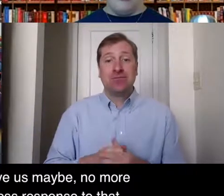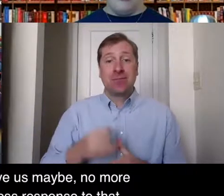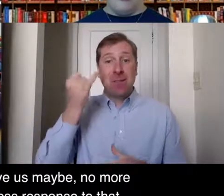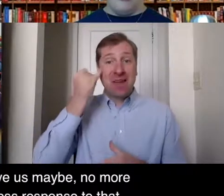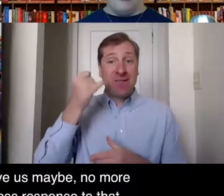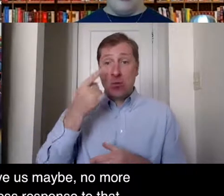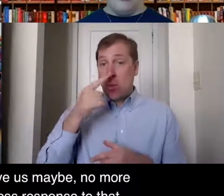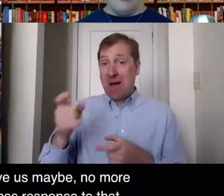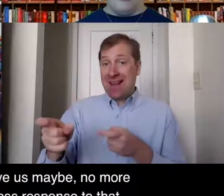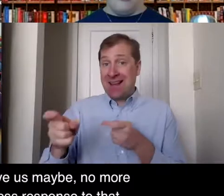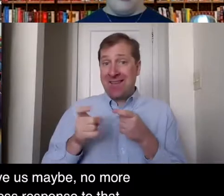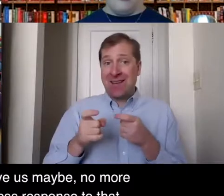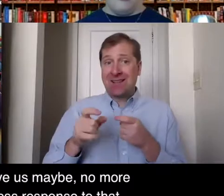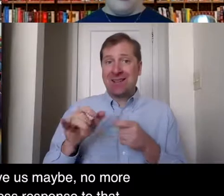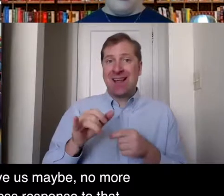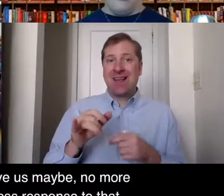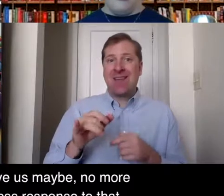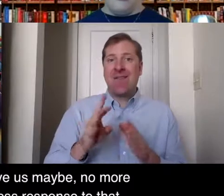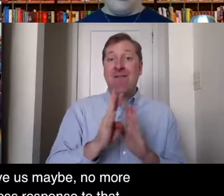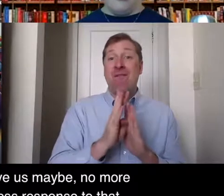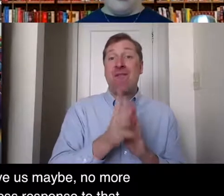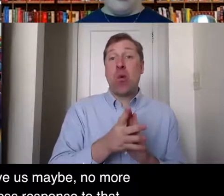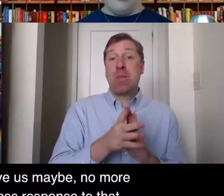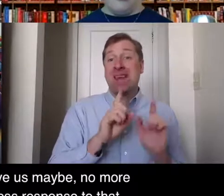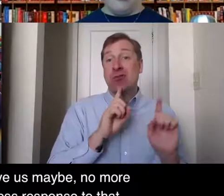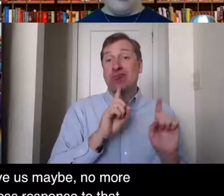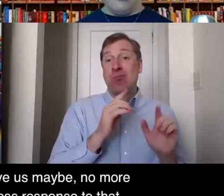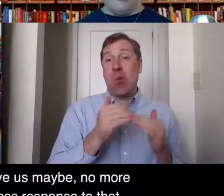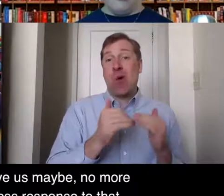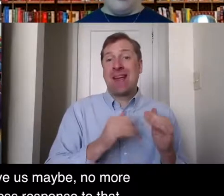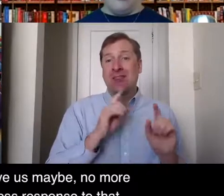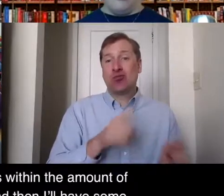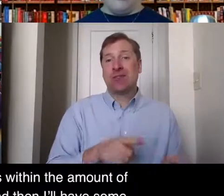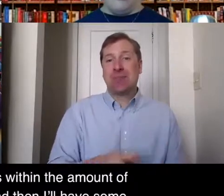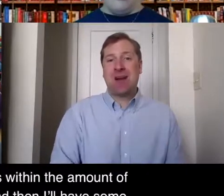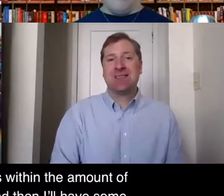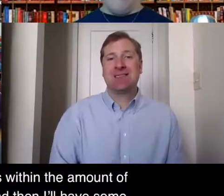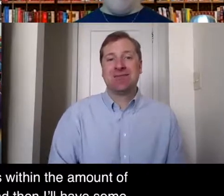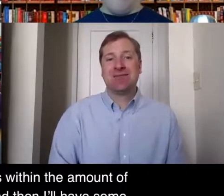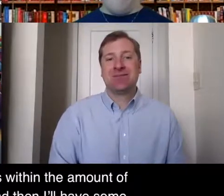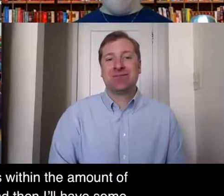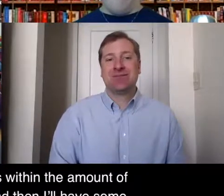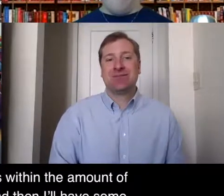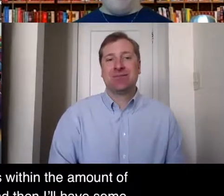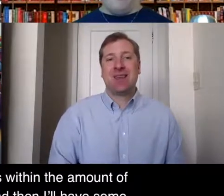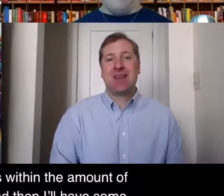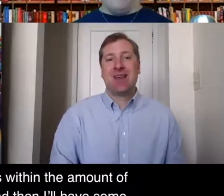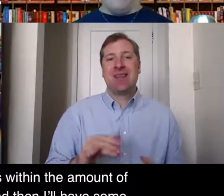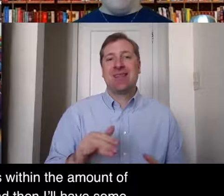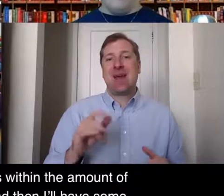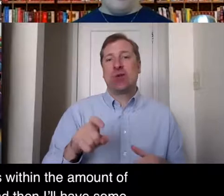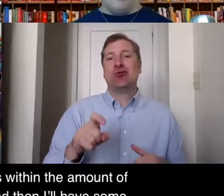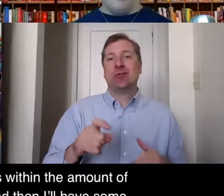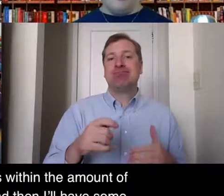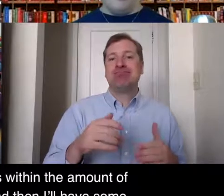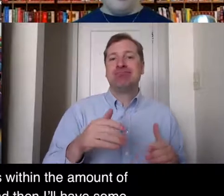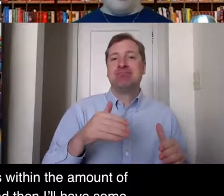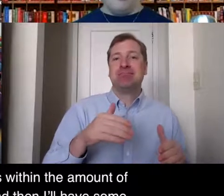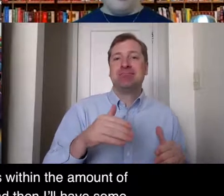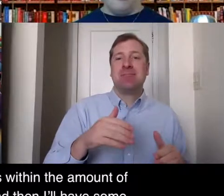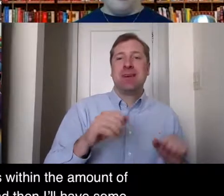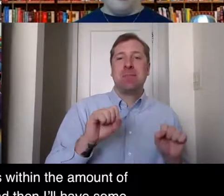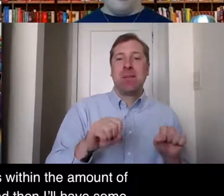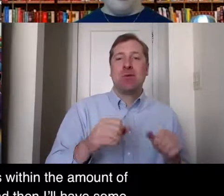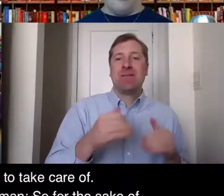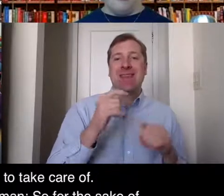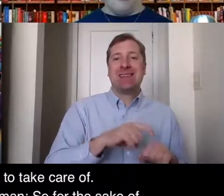no more than a 4 minute or less response to that, then that'll keep us within the amount of time that we have, and then